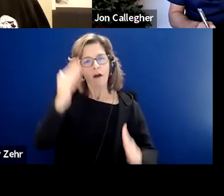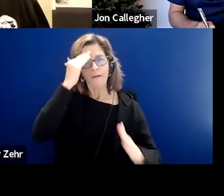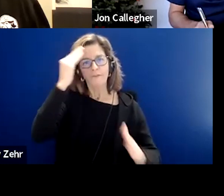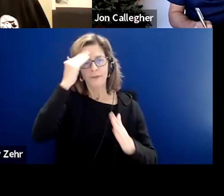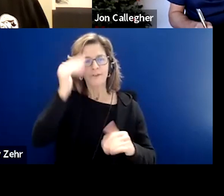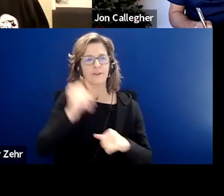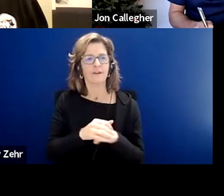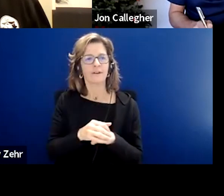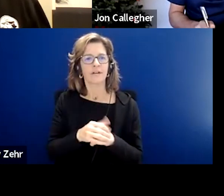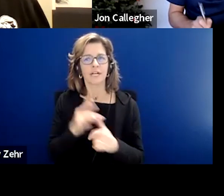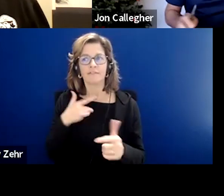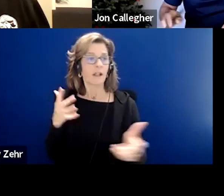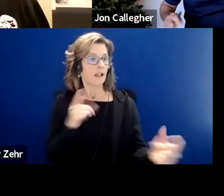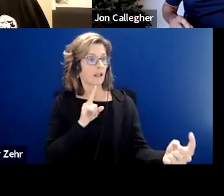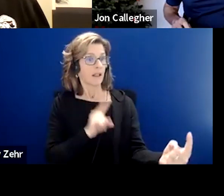managers working with